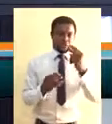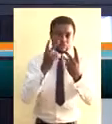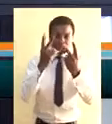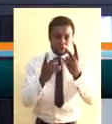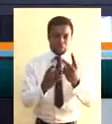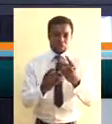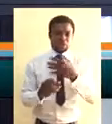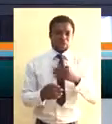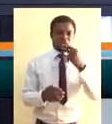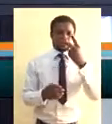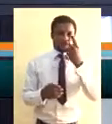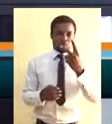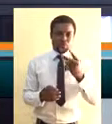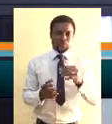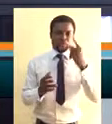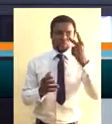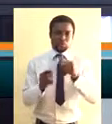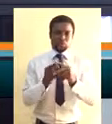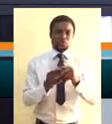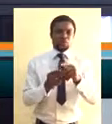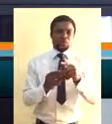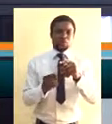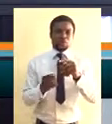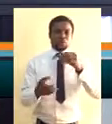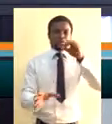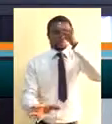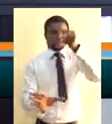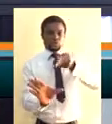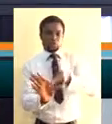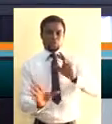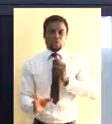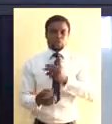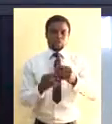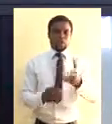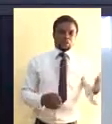for watching, and we look forward to having you join us for another episode.